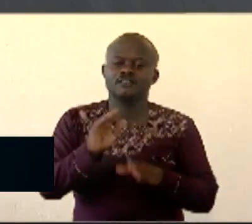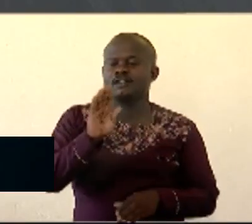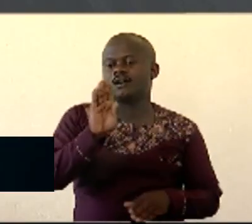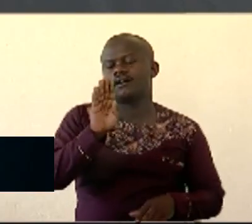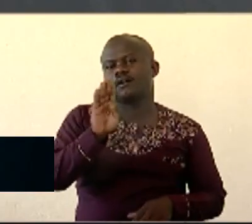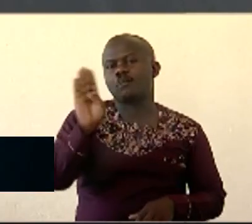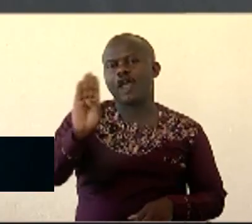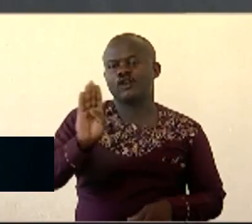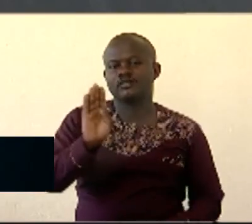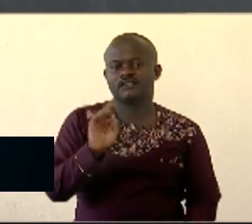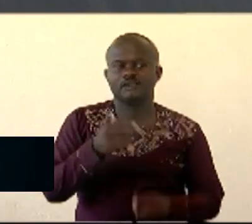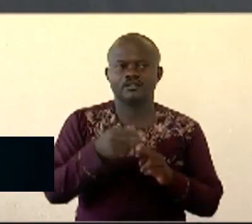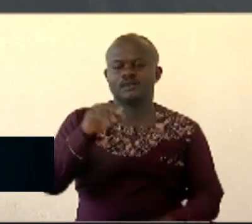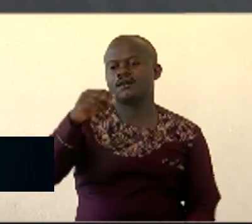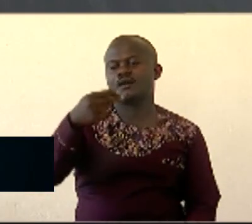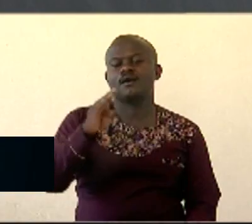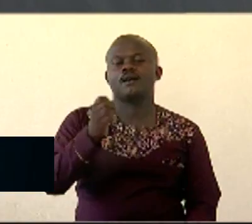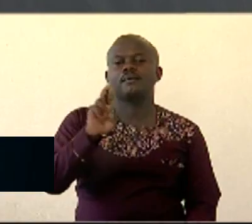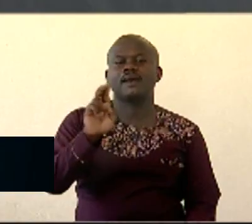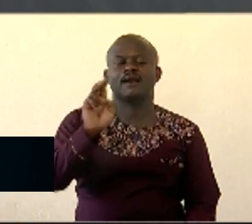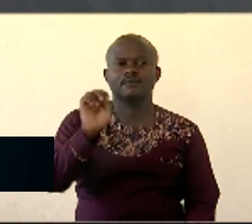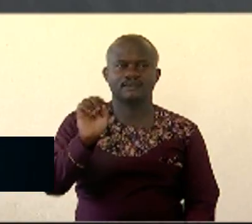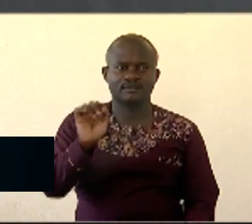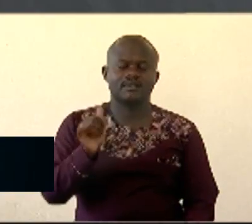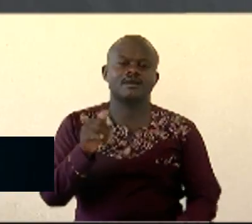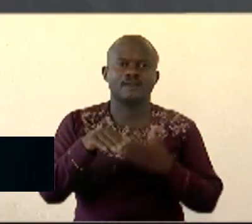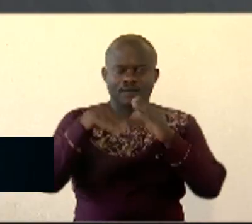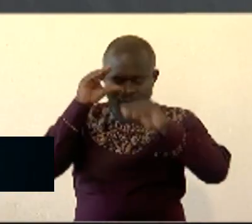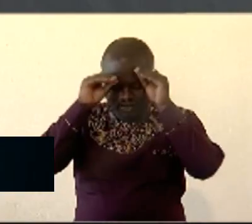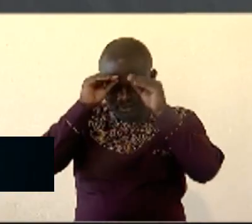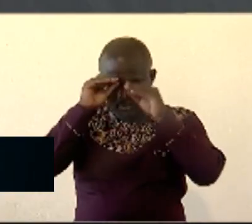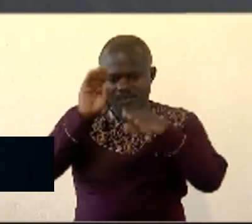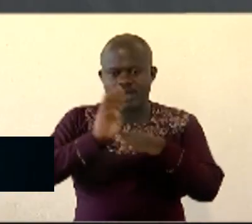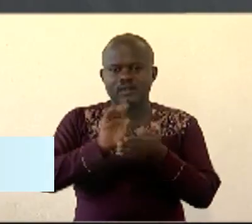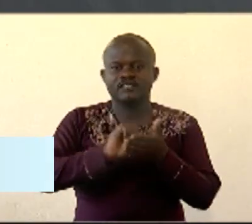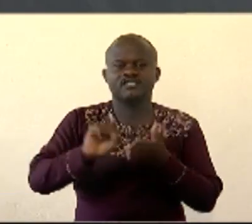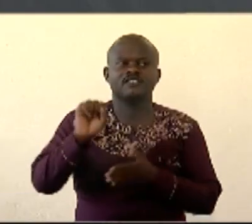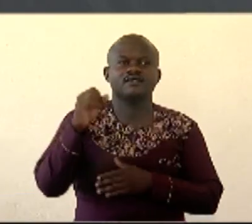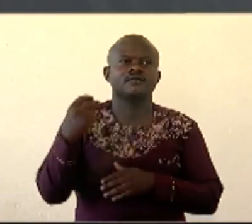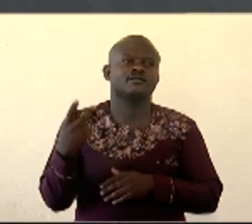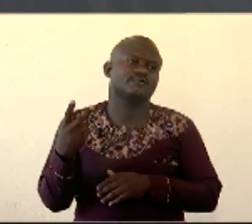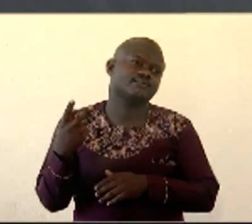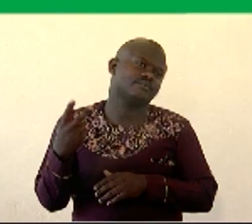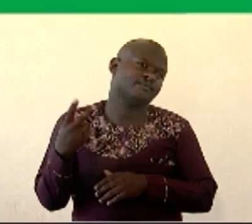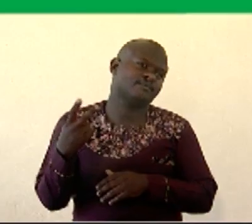Herbert, and I will be taking you through the biology of senior 2, unit